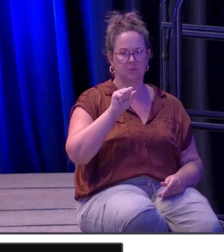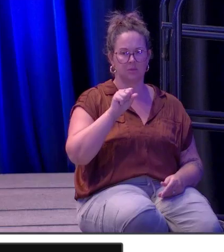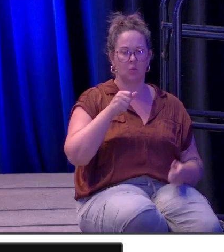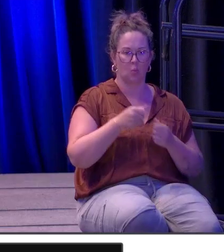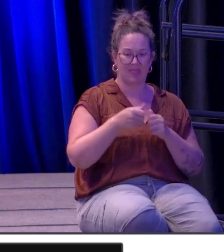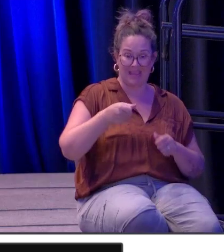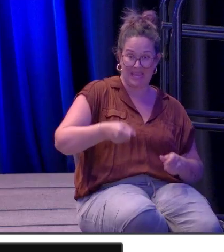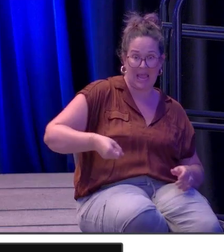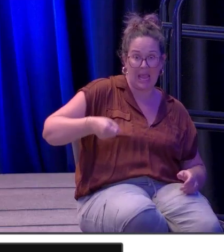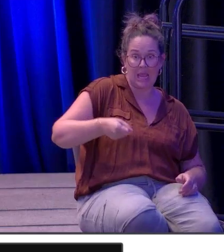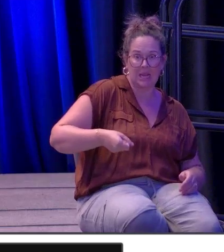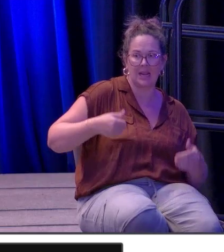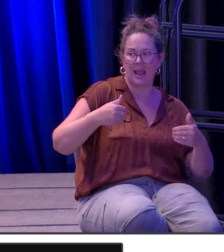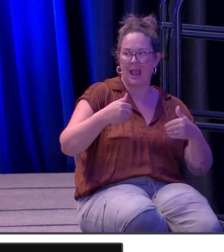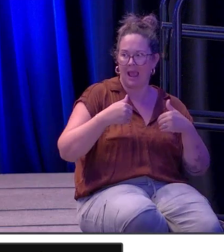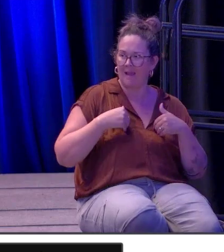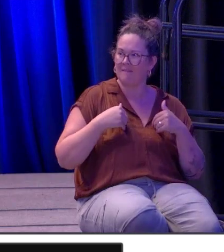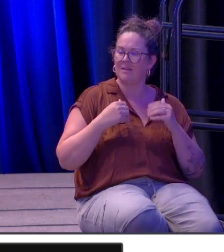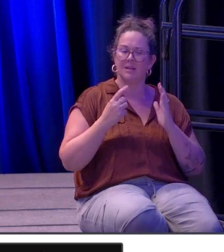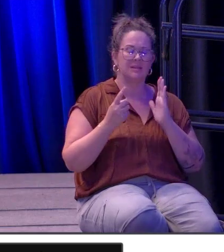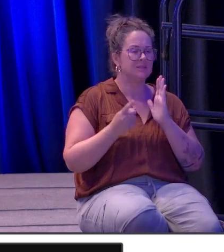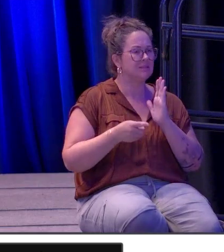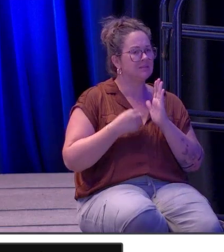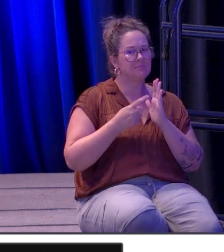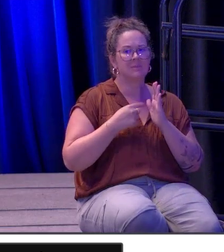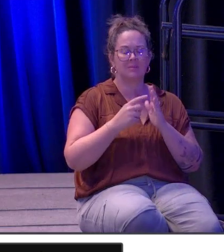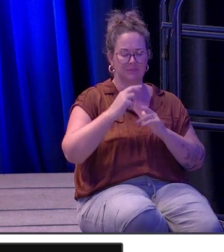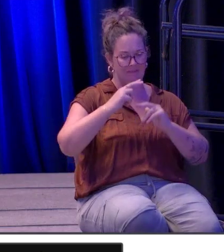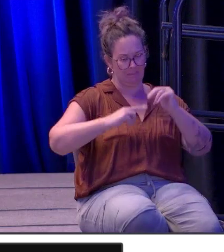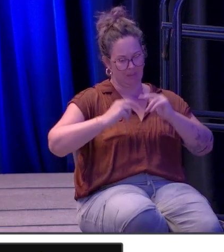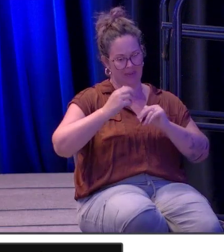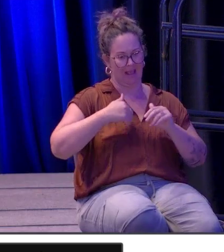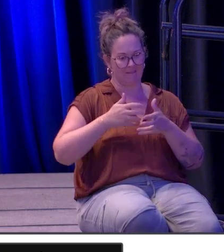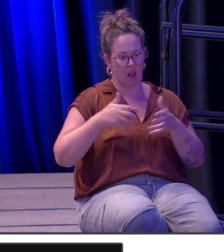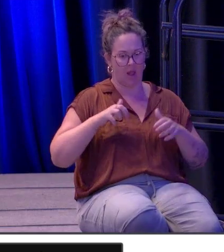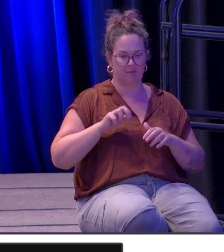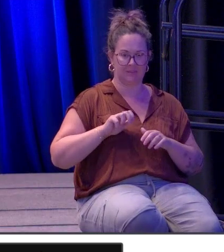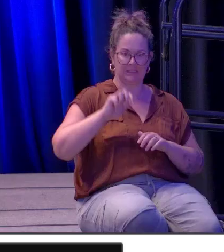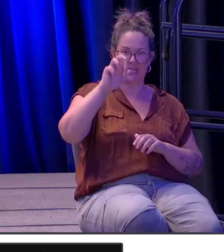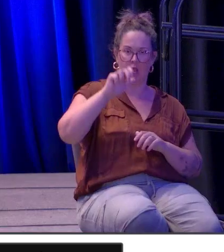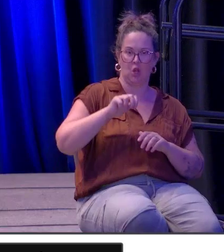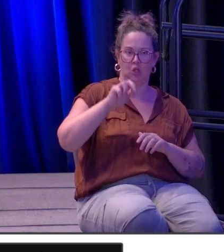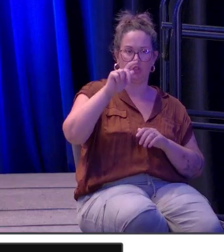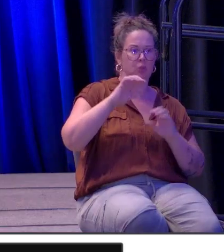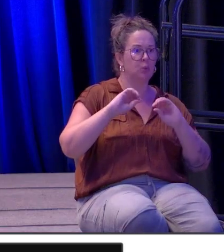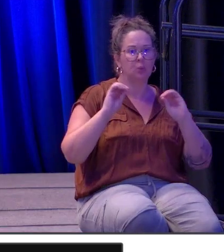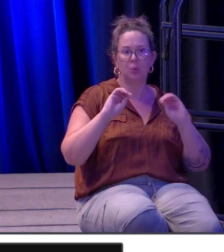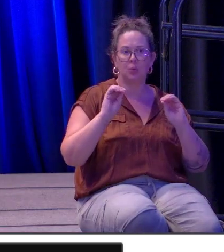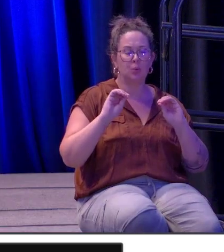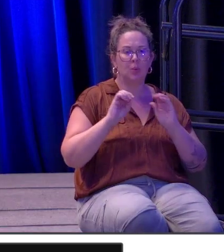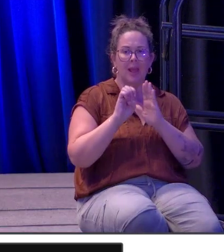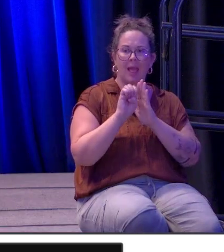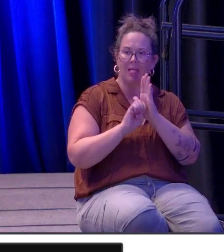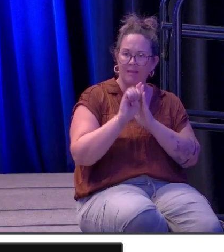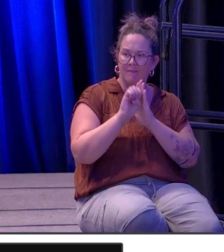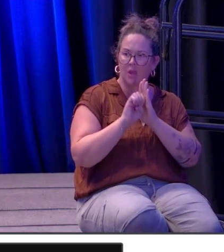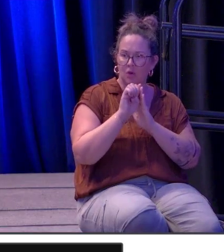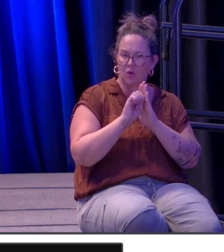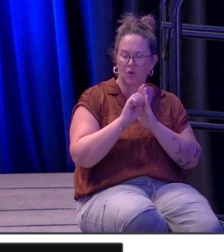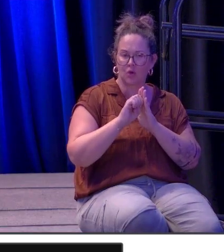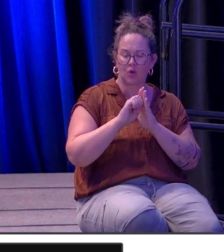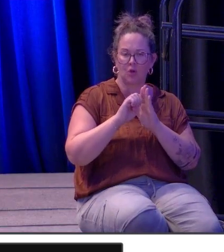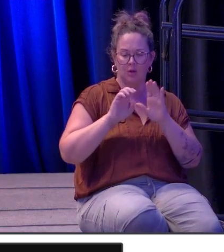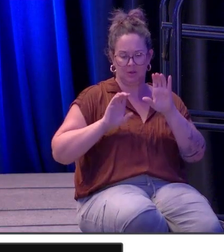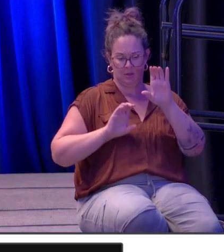and some venues have a lot of stairs and no elevator. The dance floor, I used